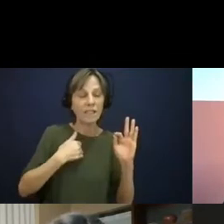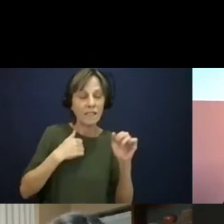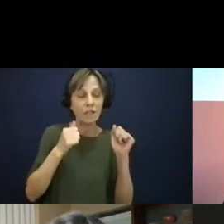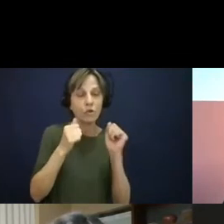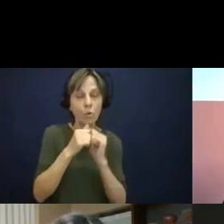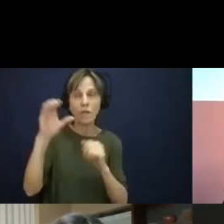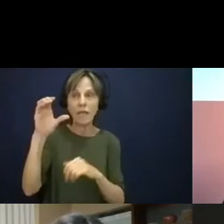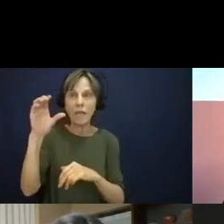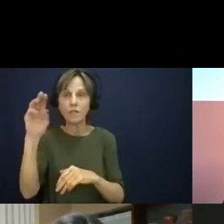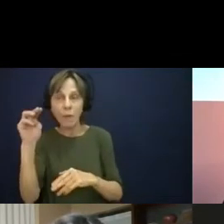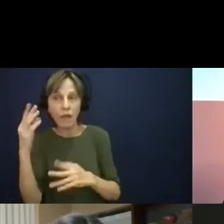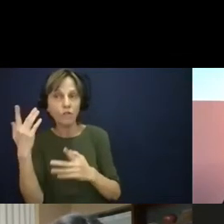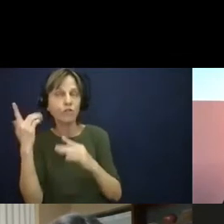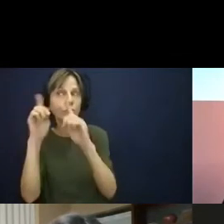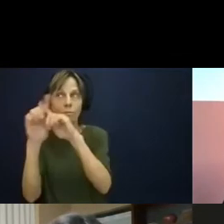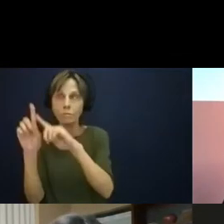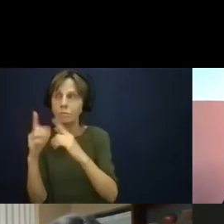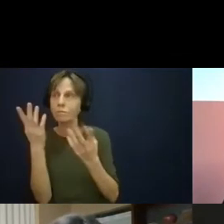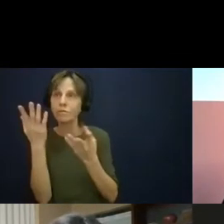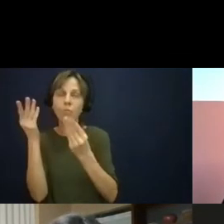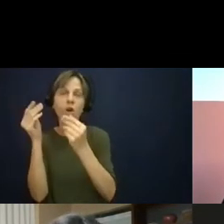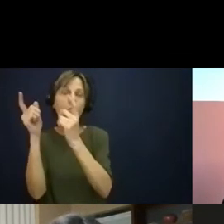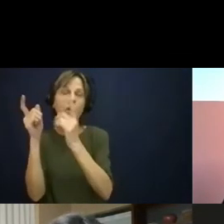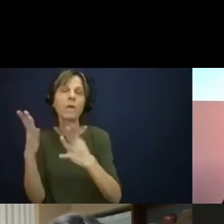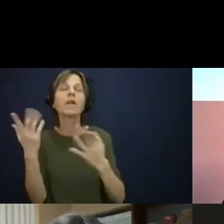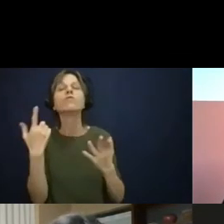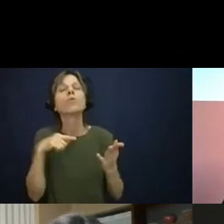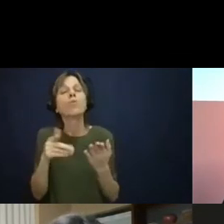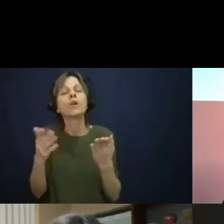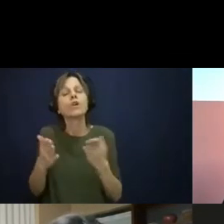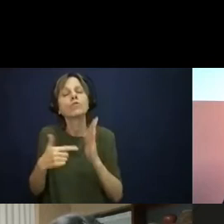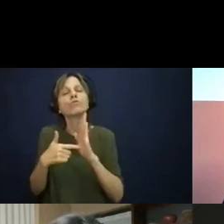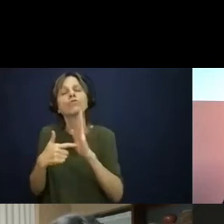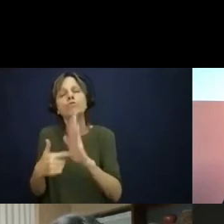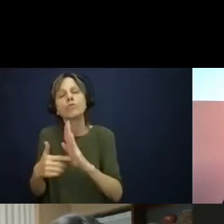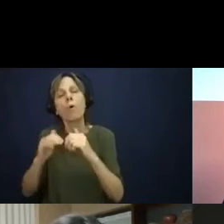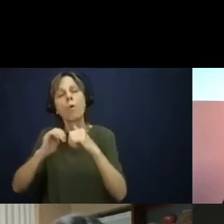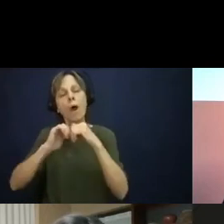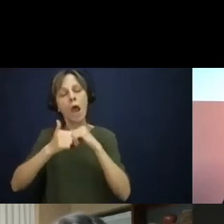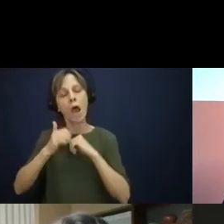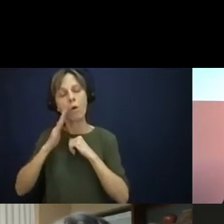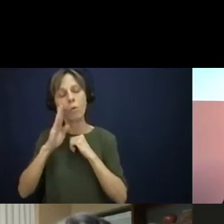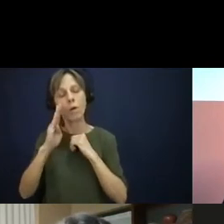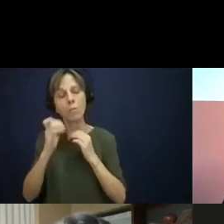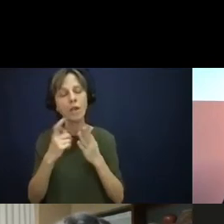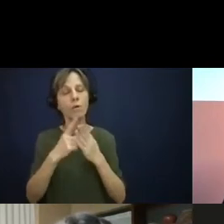to the property manager. We're here to just show them how it's going to be, what it's going to feel like. So